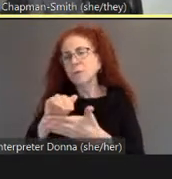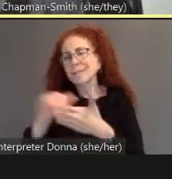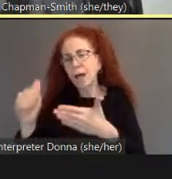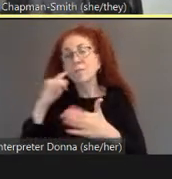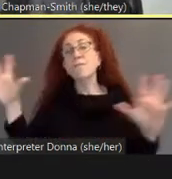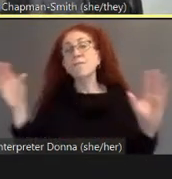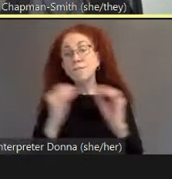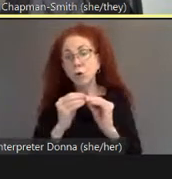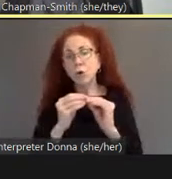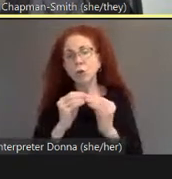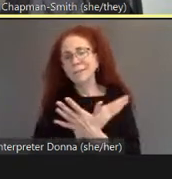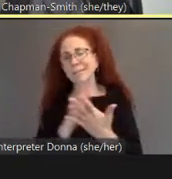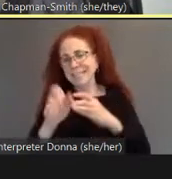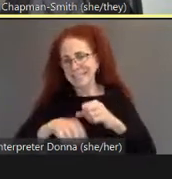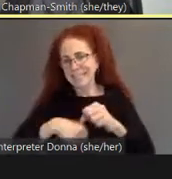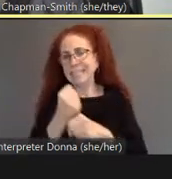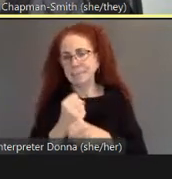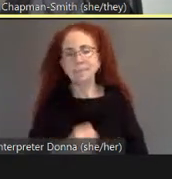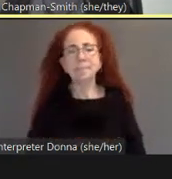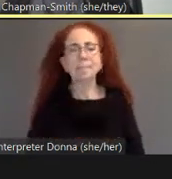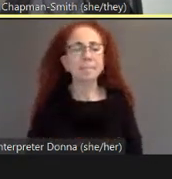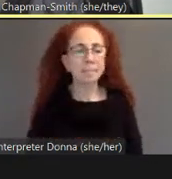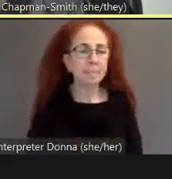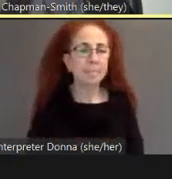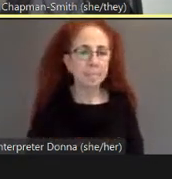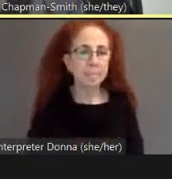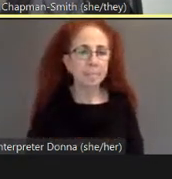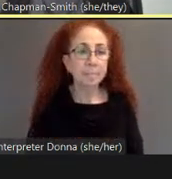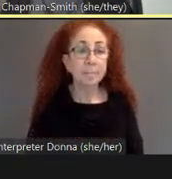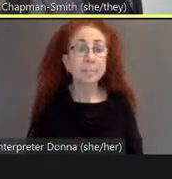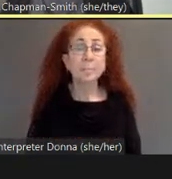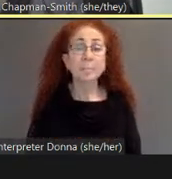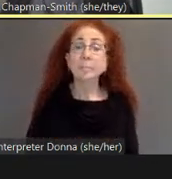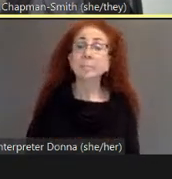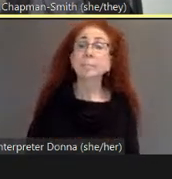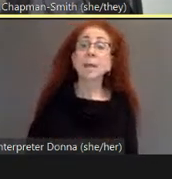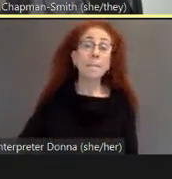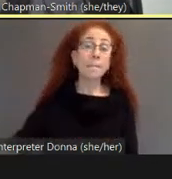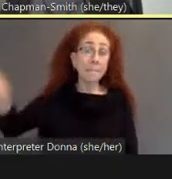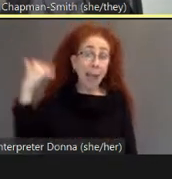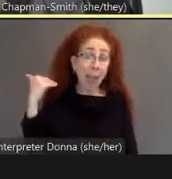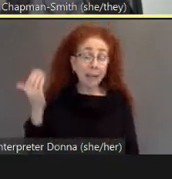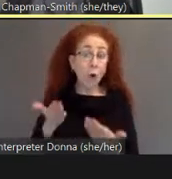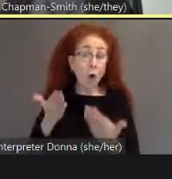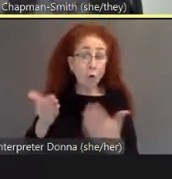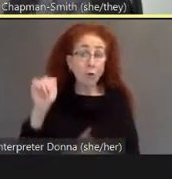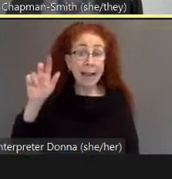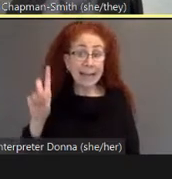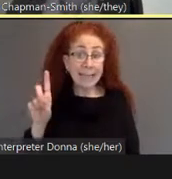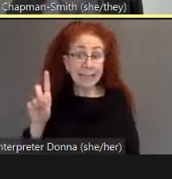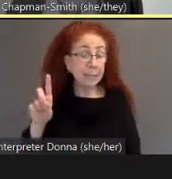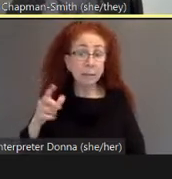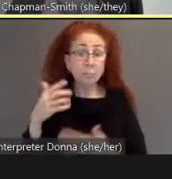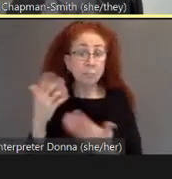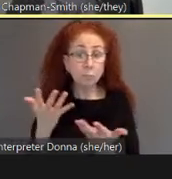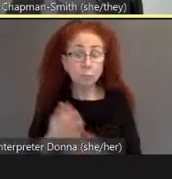The past audio description offerings From Opera Philadelphia are